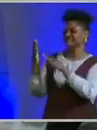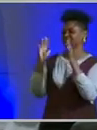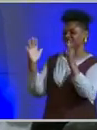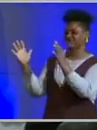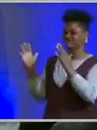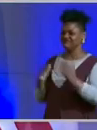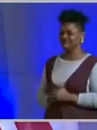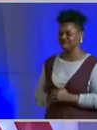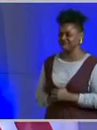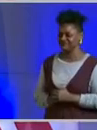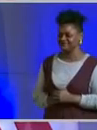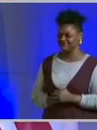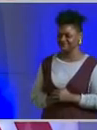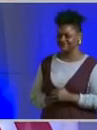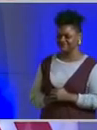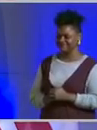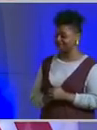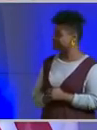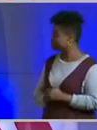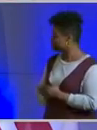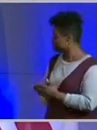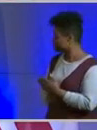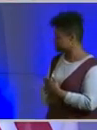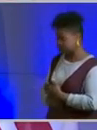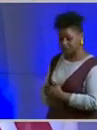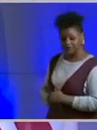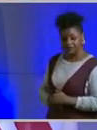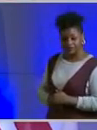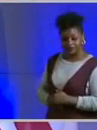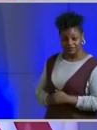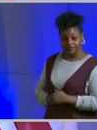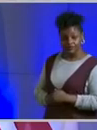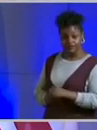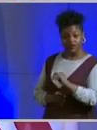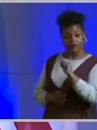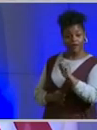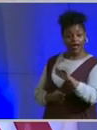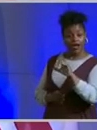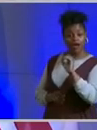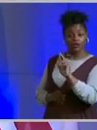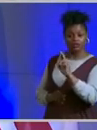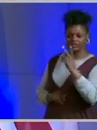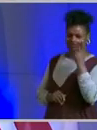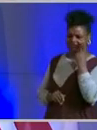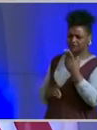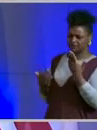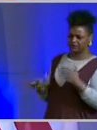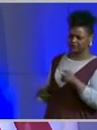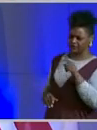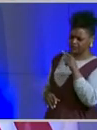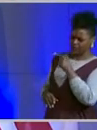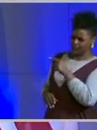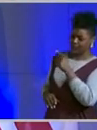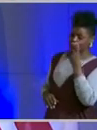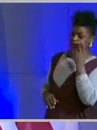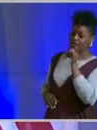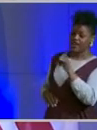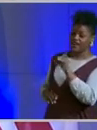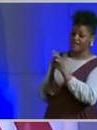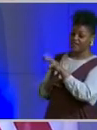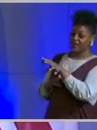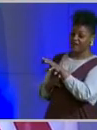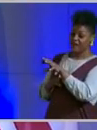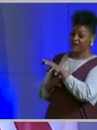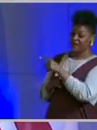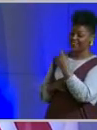as well, please? Yeah, besides seeing the mayor wear a UDC cap at that rally and that video, which was a